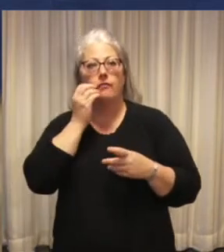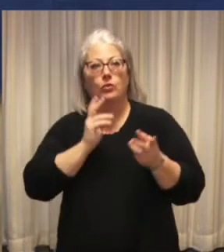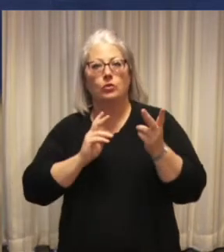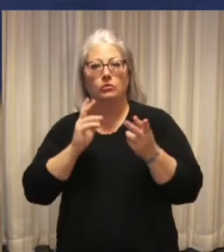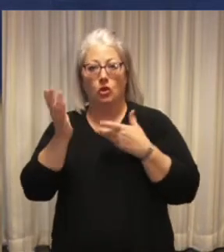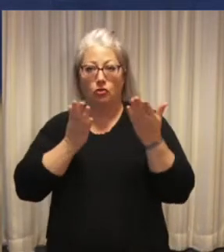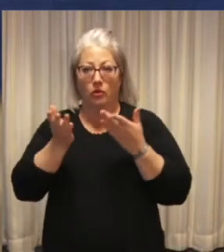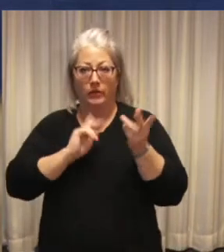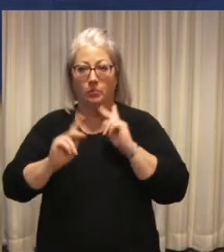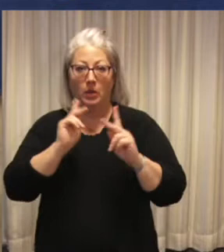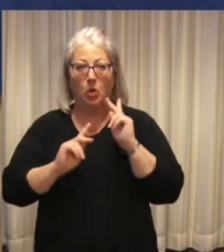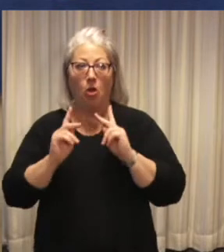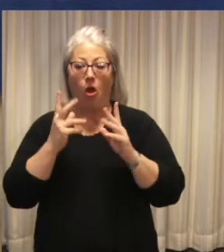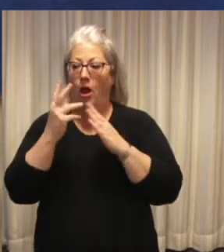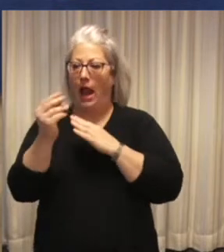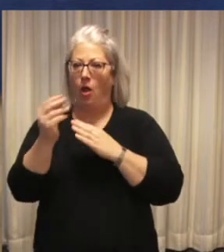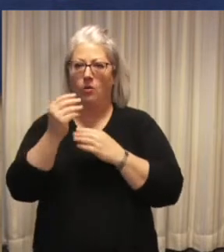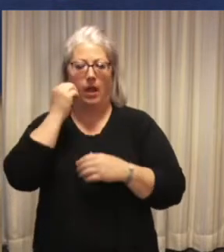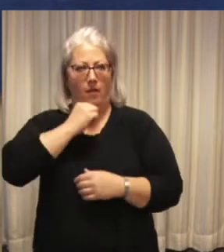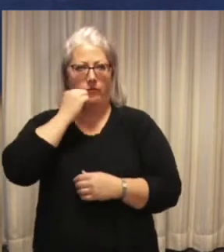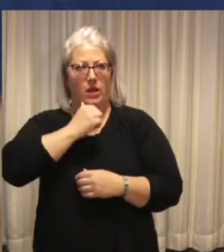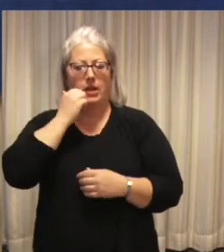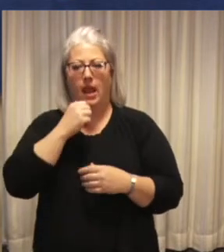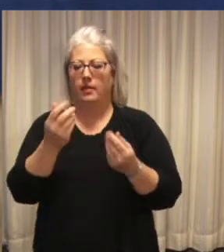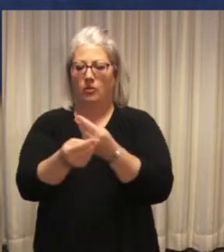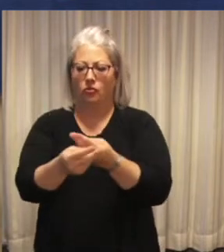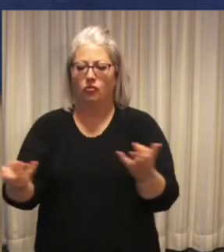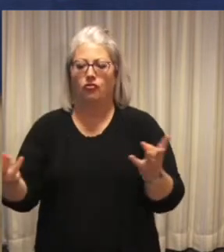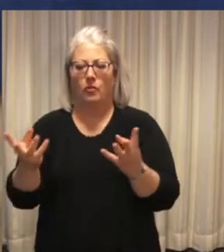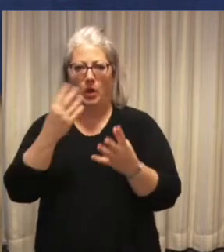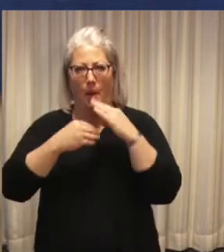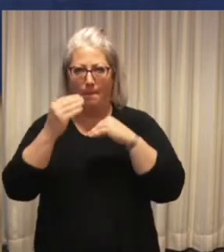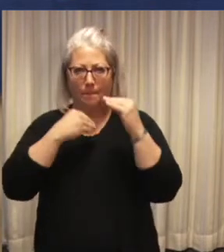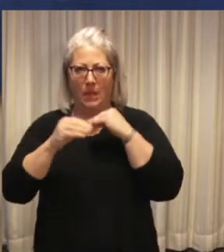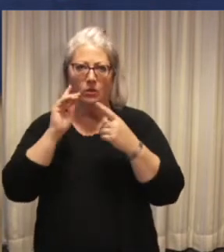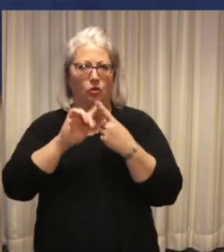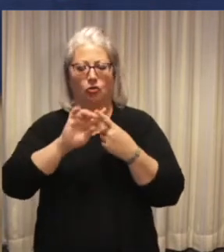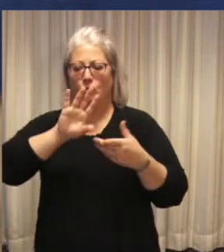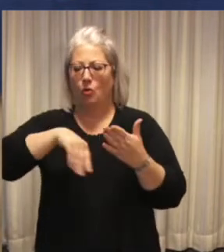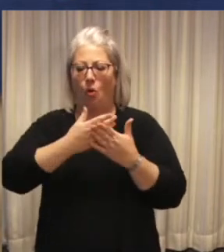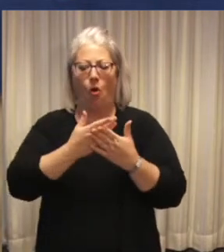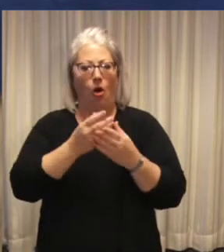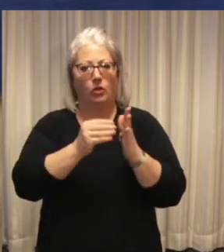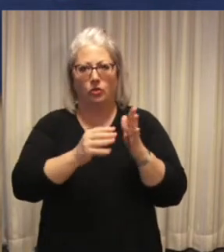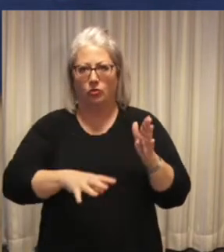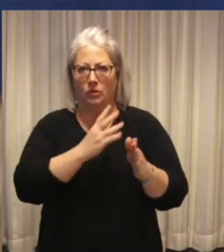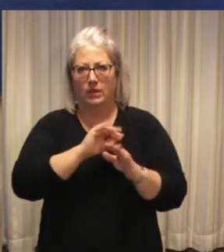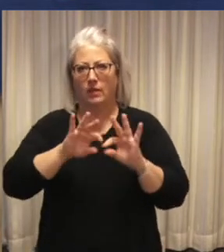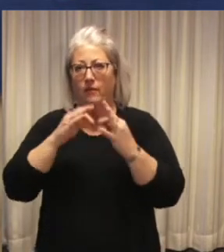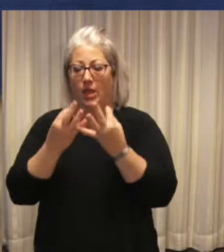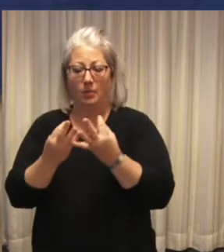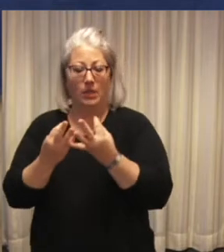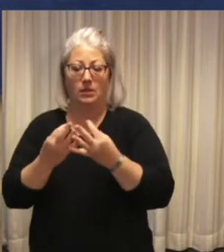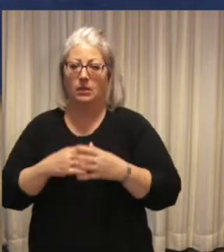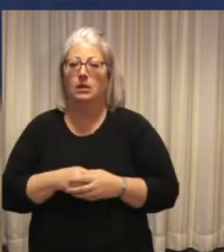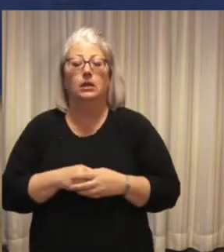students. We've provided distributed about 7,000 meals so wow. far, and we're continuously getting better at it. We added